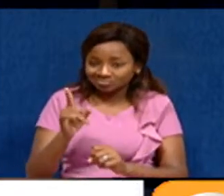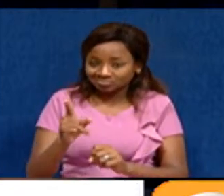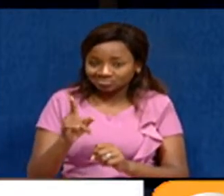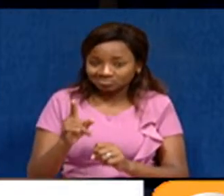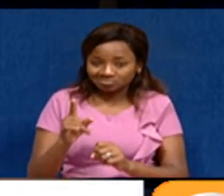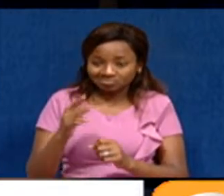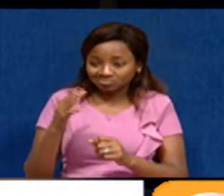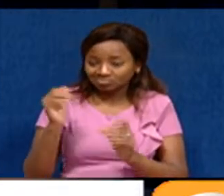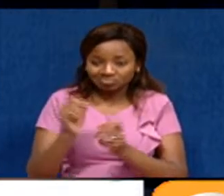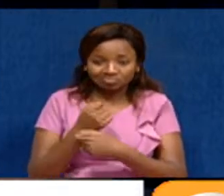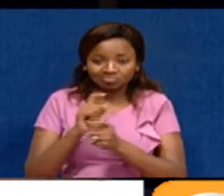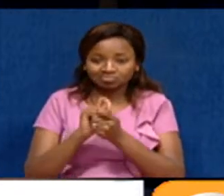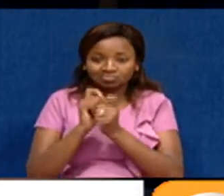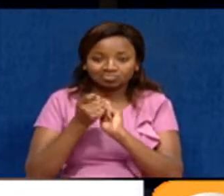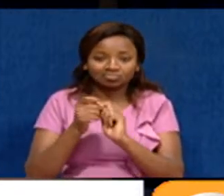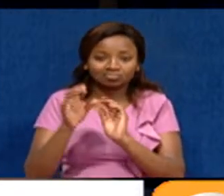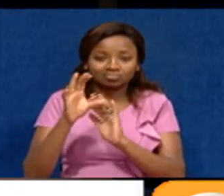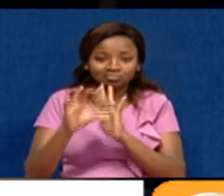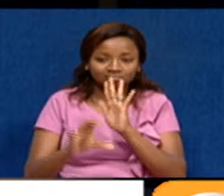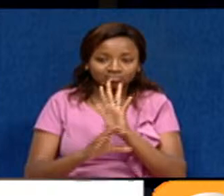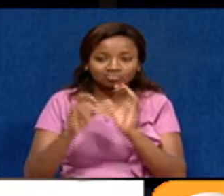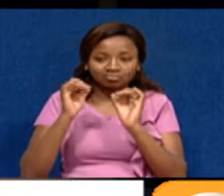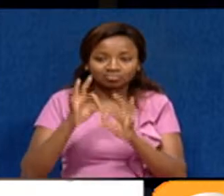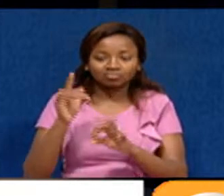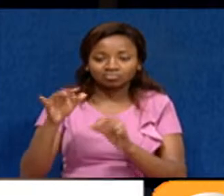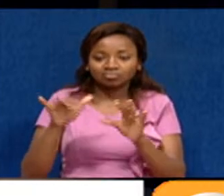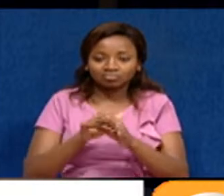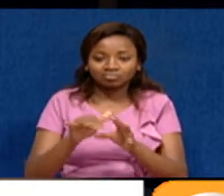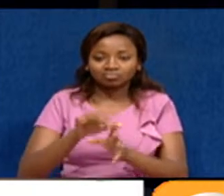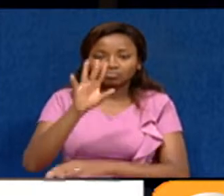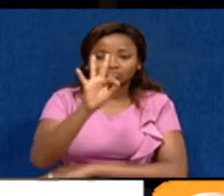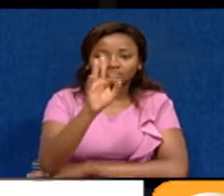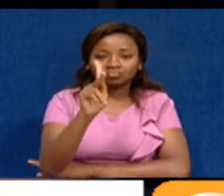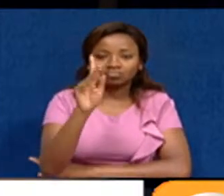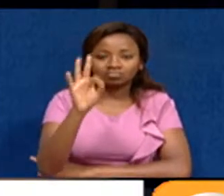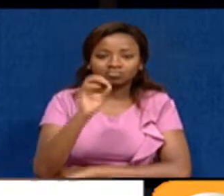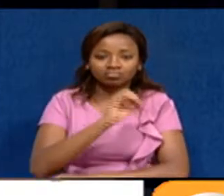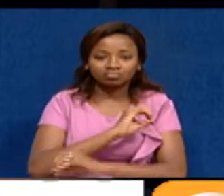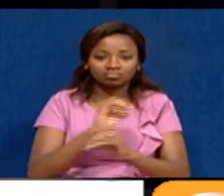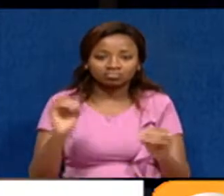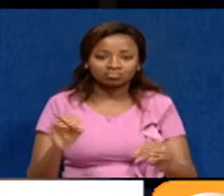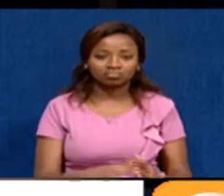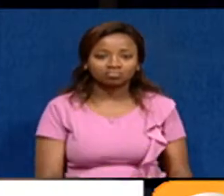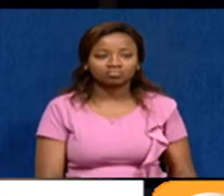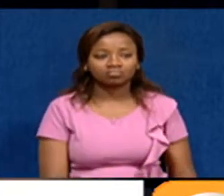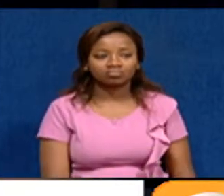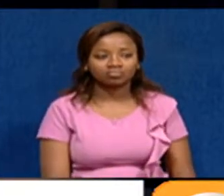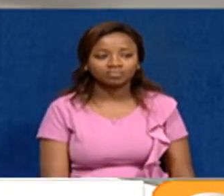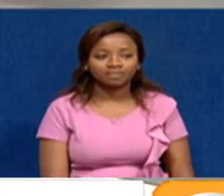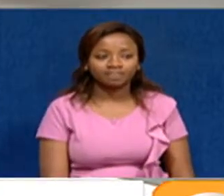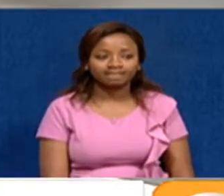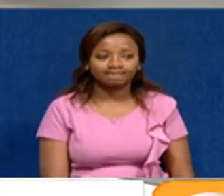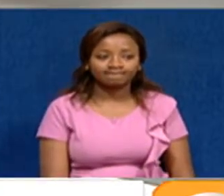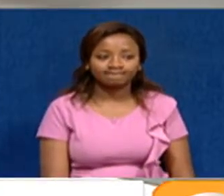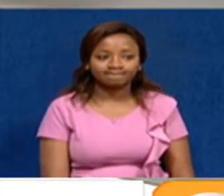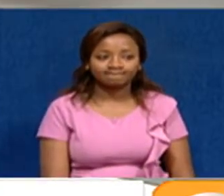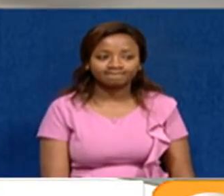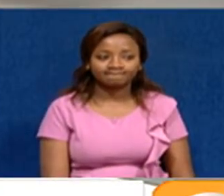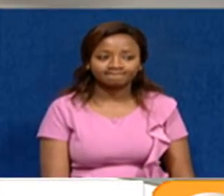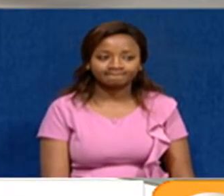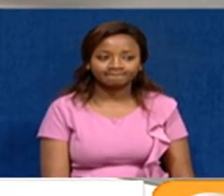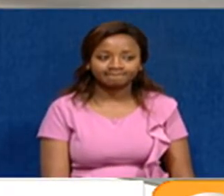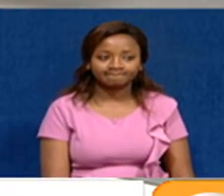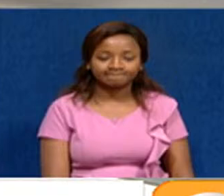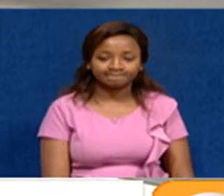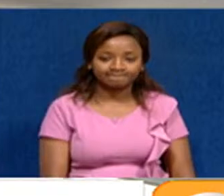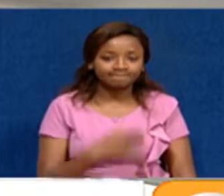a member of FKF. Thank I you. I mean, let's be realistic with ourselves that we find a solution to this thing. Thank you, Aduda. We need to take a break, but I want to give you